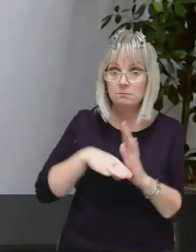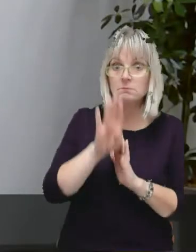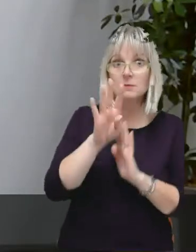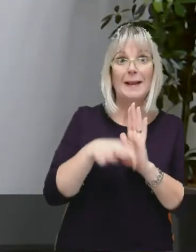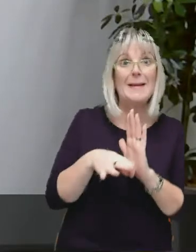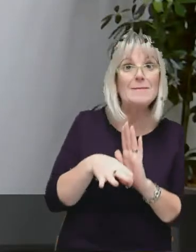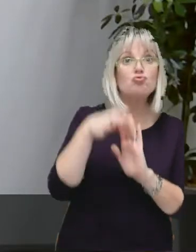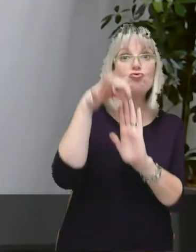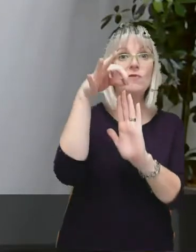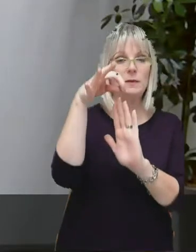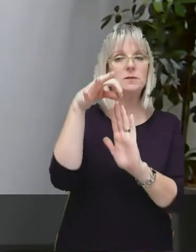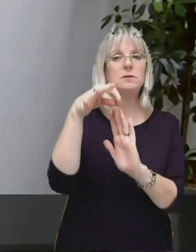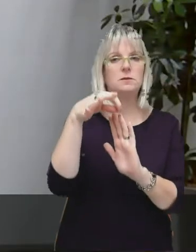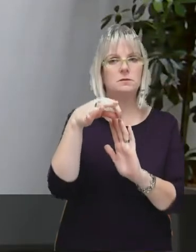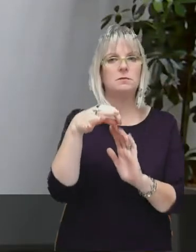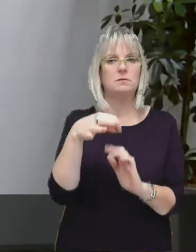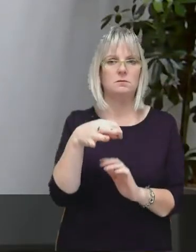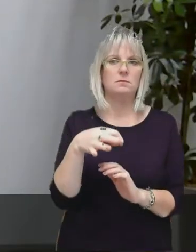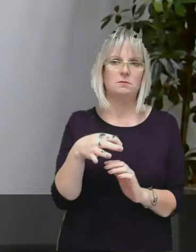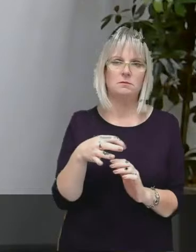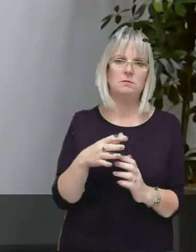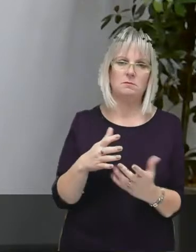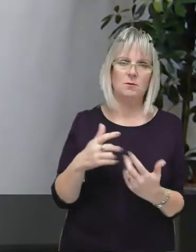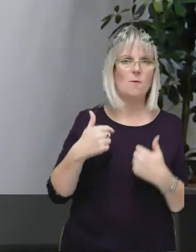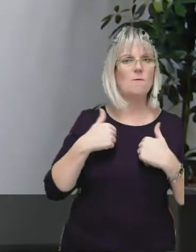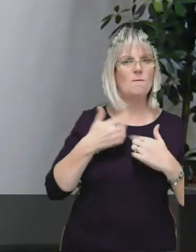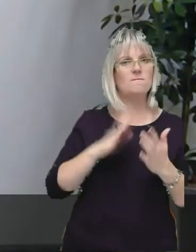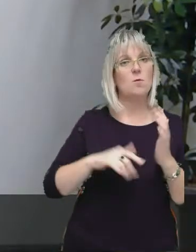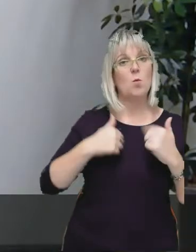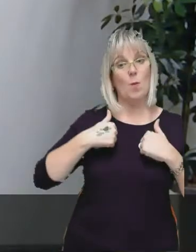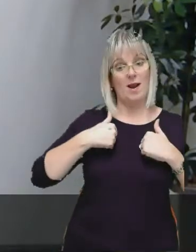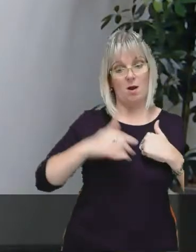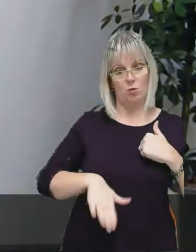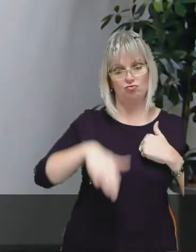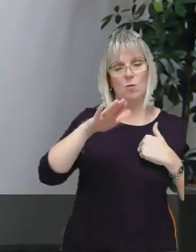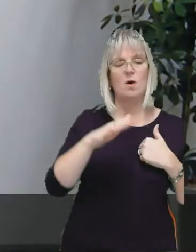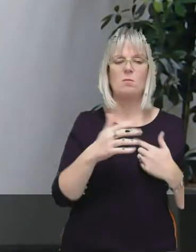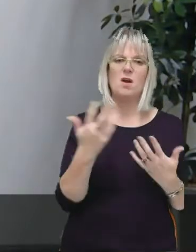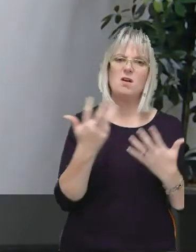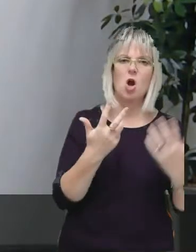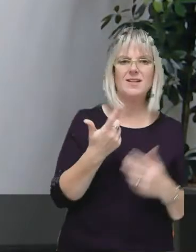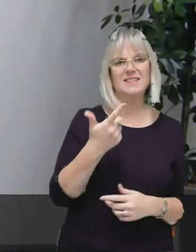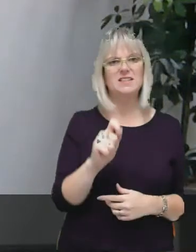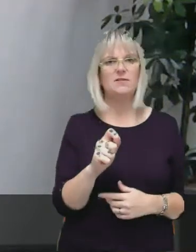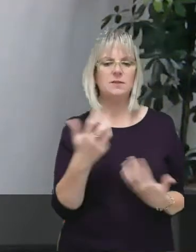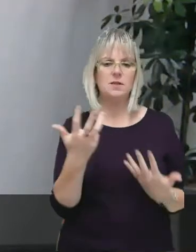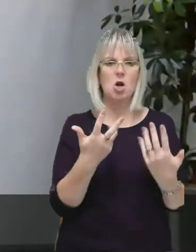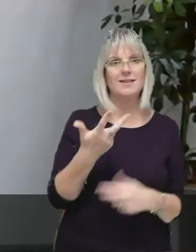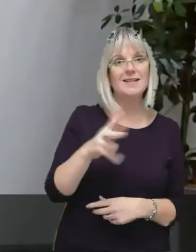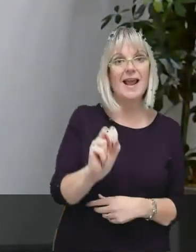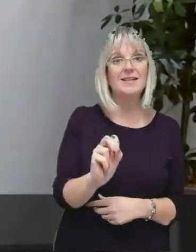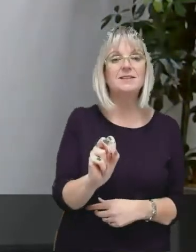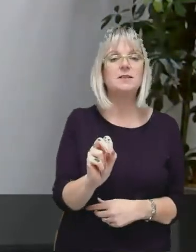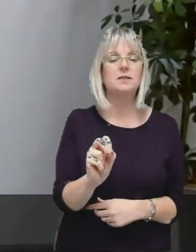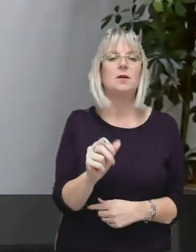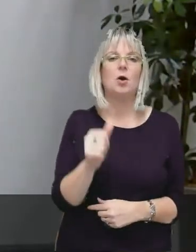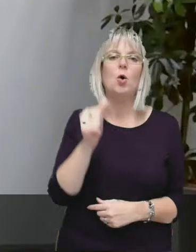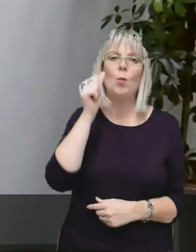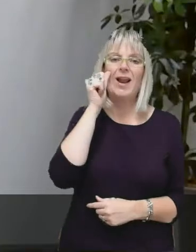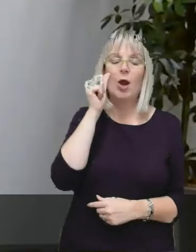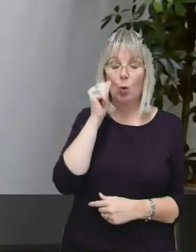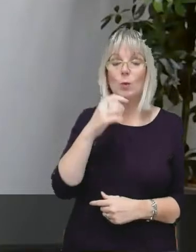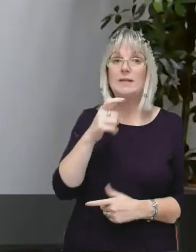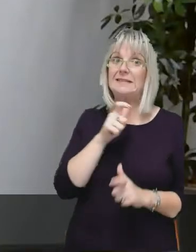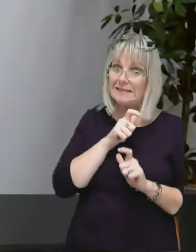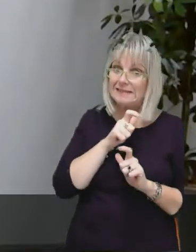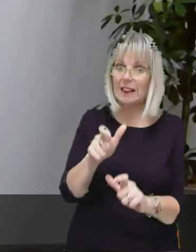best police service in the world, it ain't perfect. And as far as Black Londoners are concerned, there needs to be huge improvements. I'm hoping with